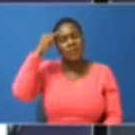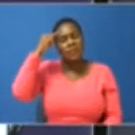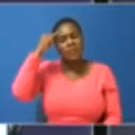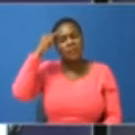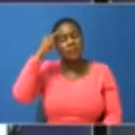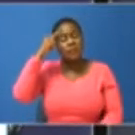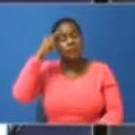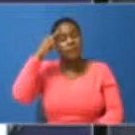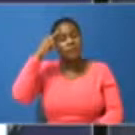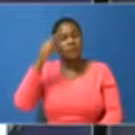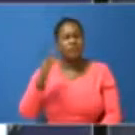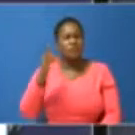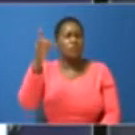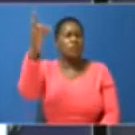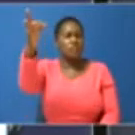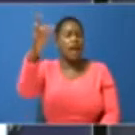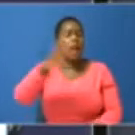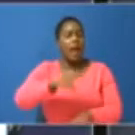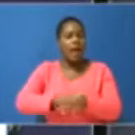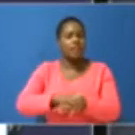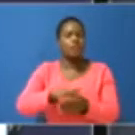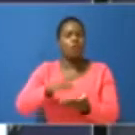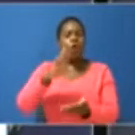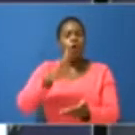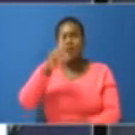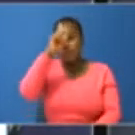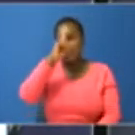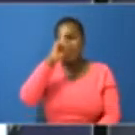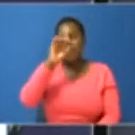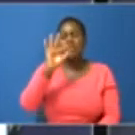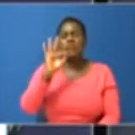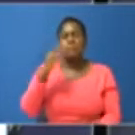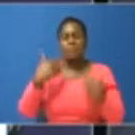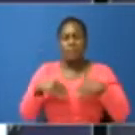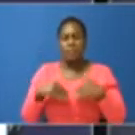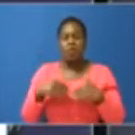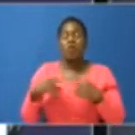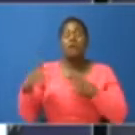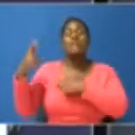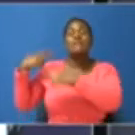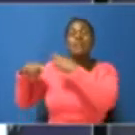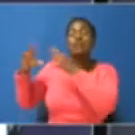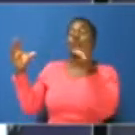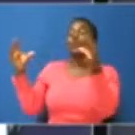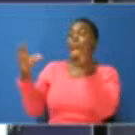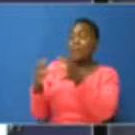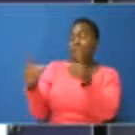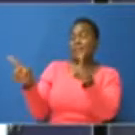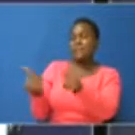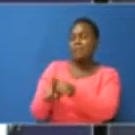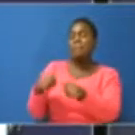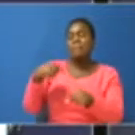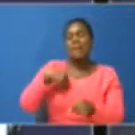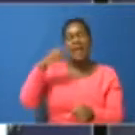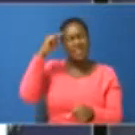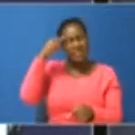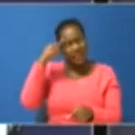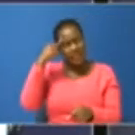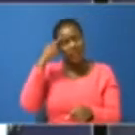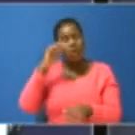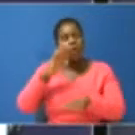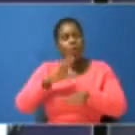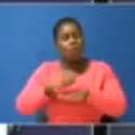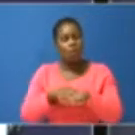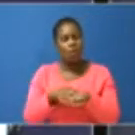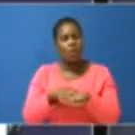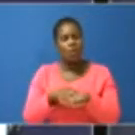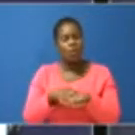in time we are going to get more serious candidates and i think it's a reflection on the parties in a way i think in terms of